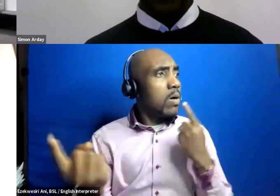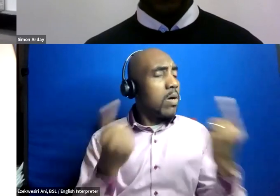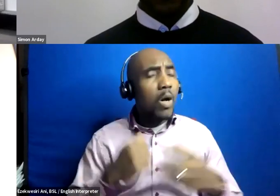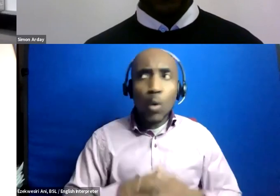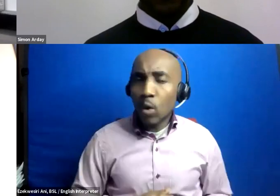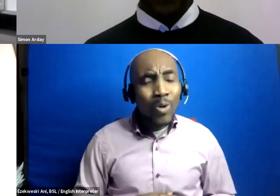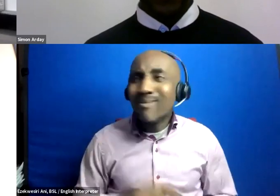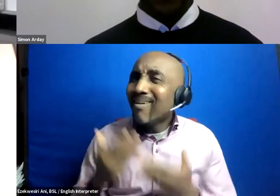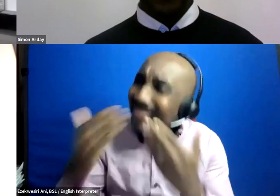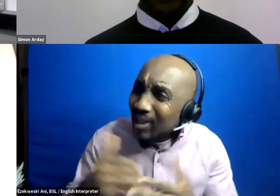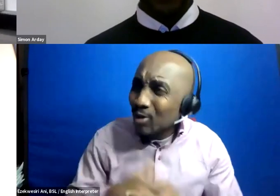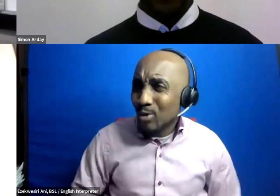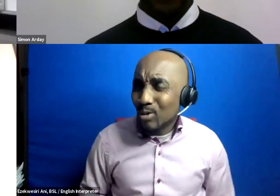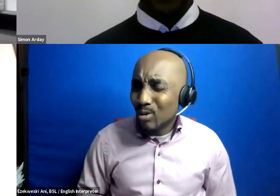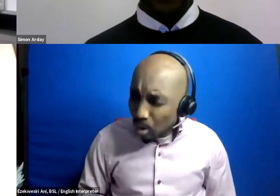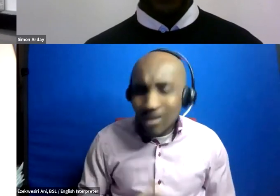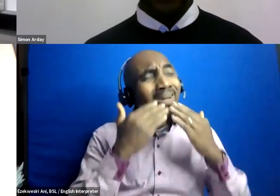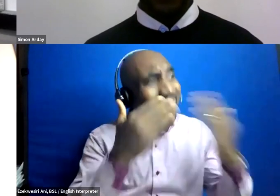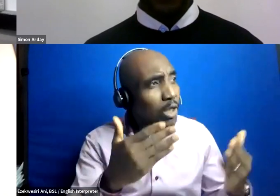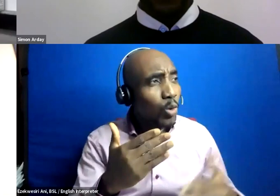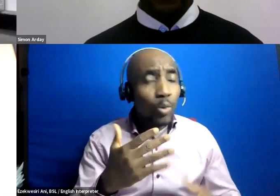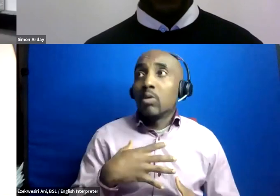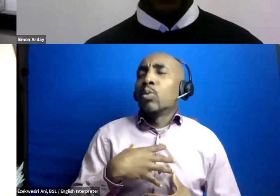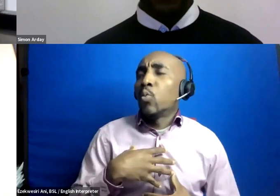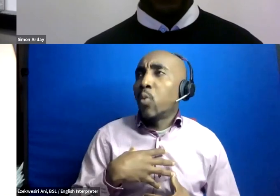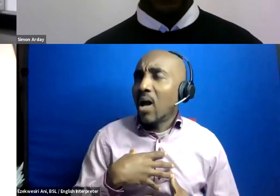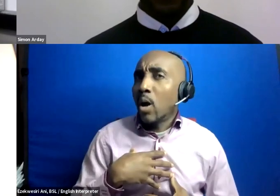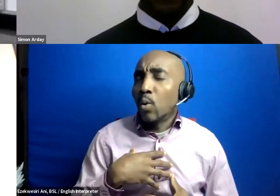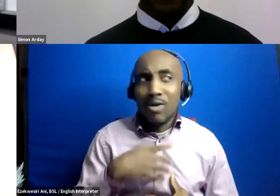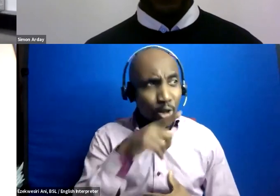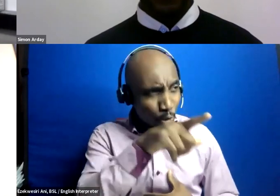just thank you for speaking out, you have no idea